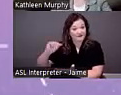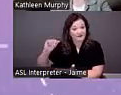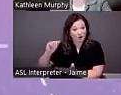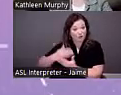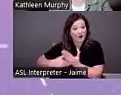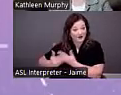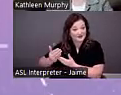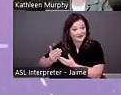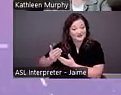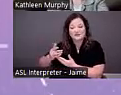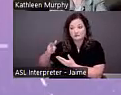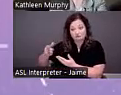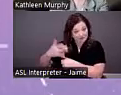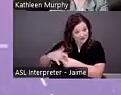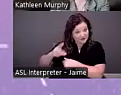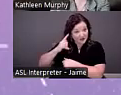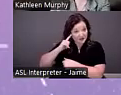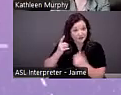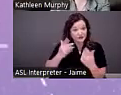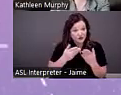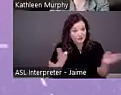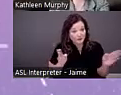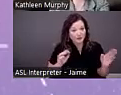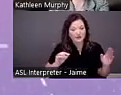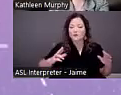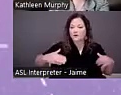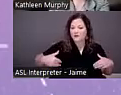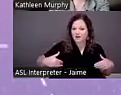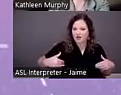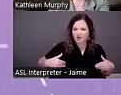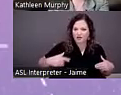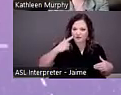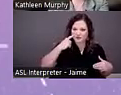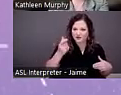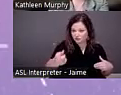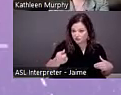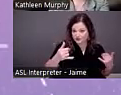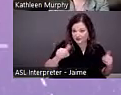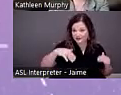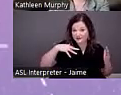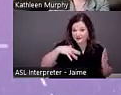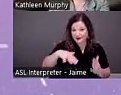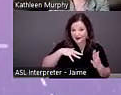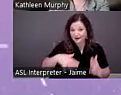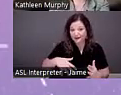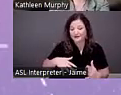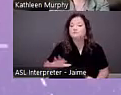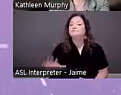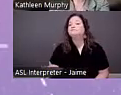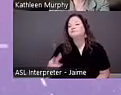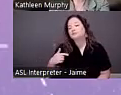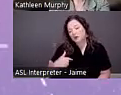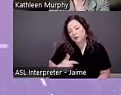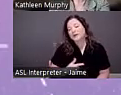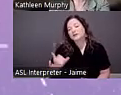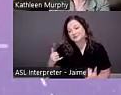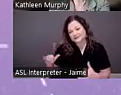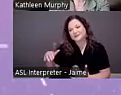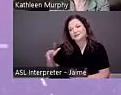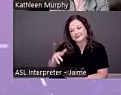available to the public already, or not, because you're still studying it? We are still studying it. Once we